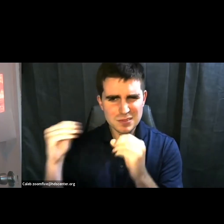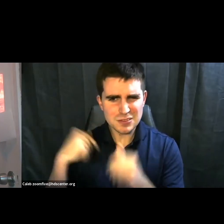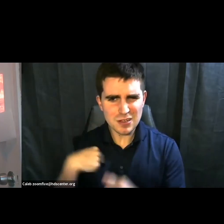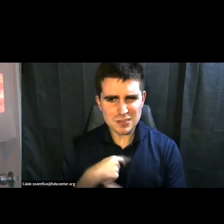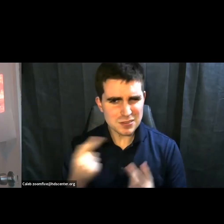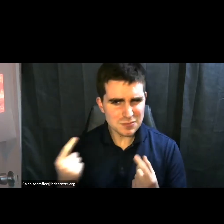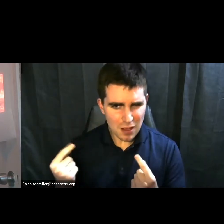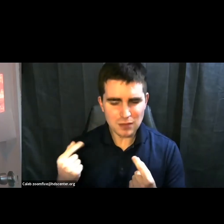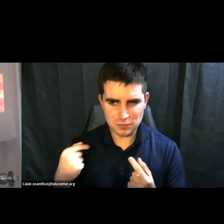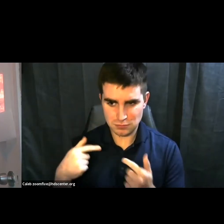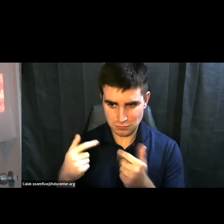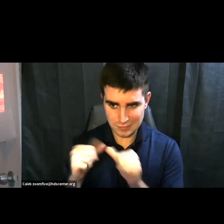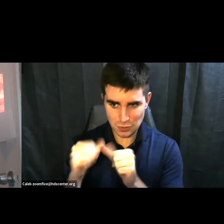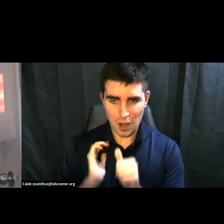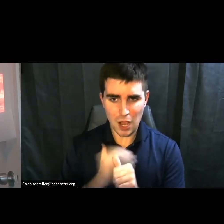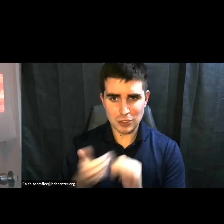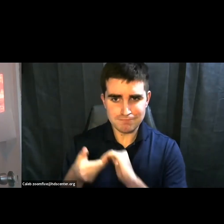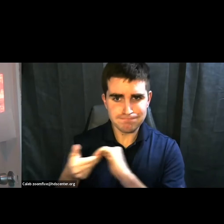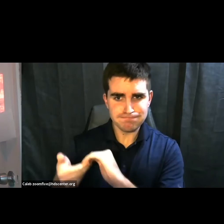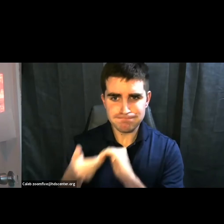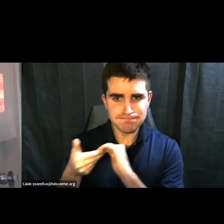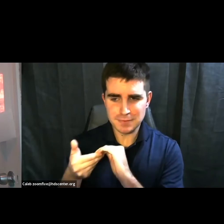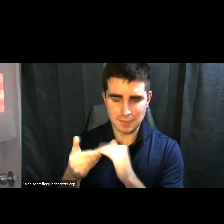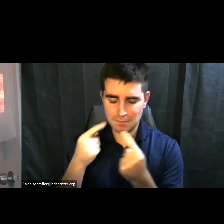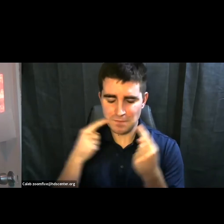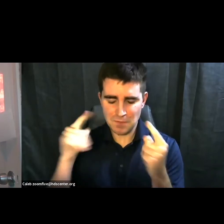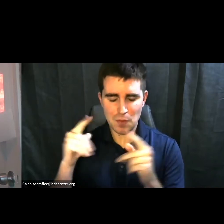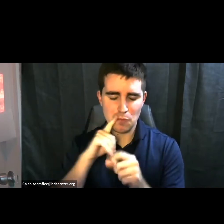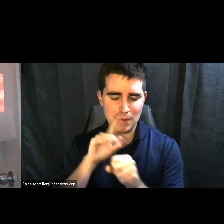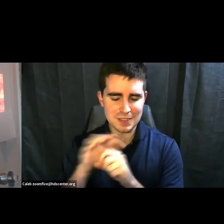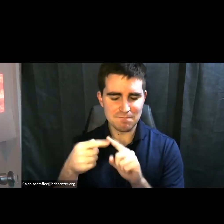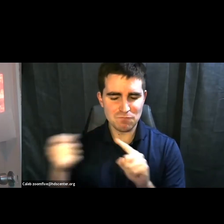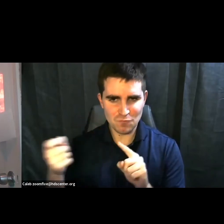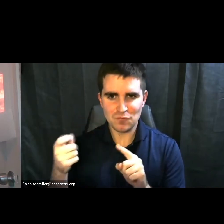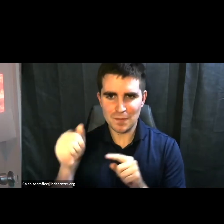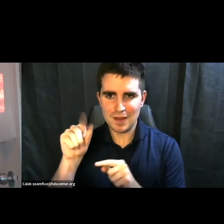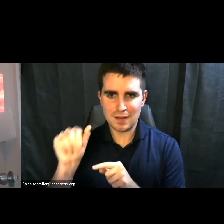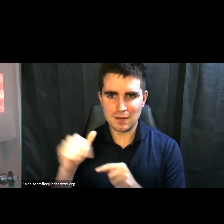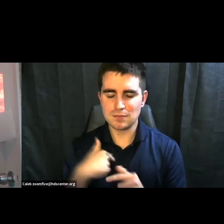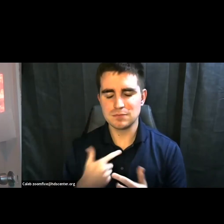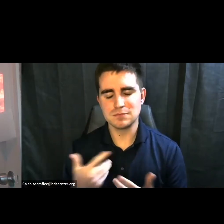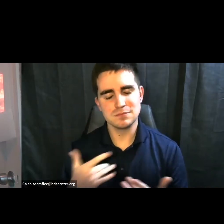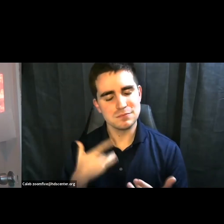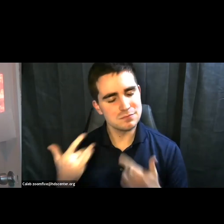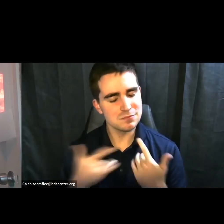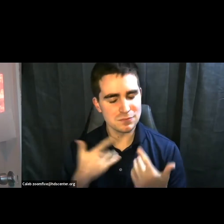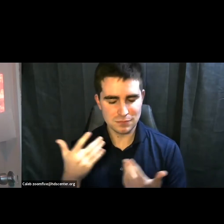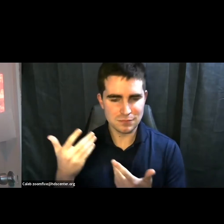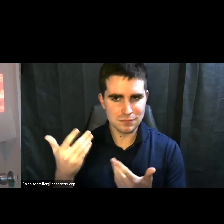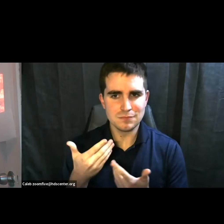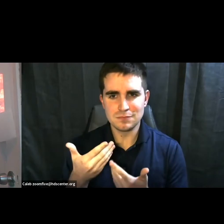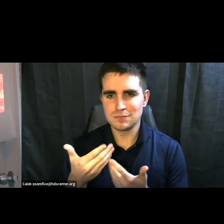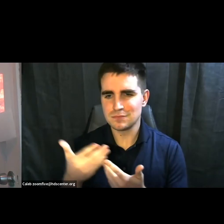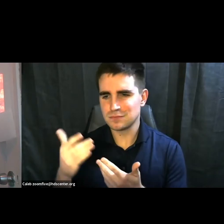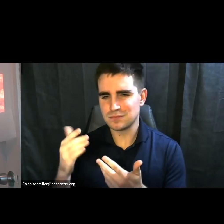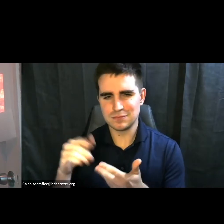pursue and fulfill the promises of the ADA. I'm so honored to welcome our first panelists, Holly Dick, Karen Hesh, and